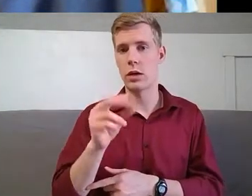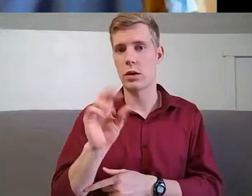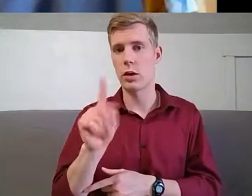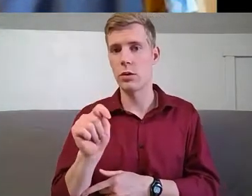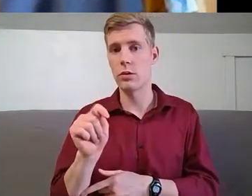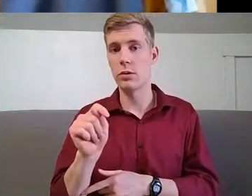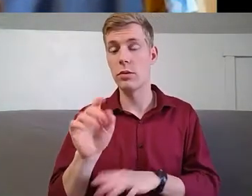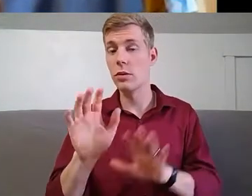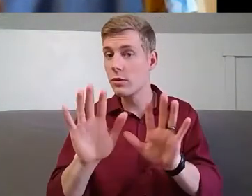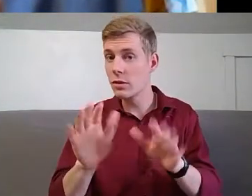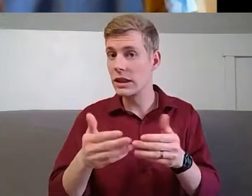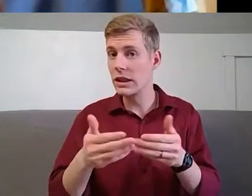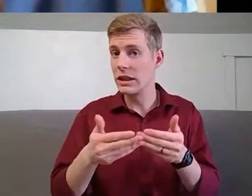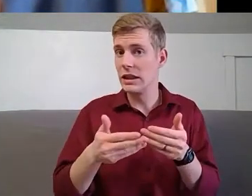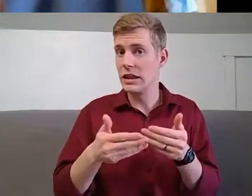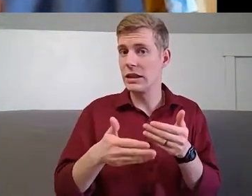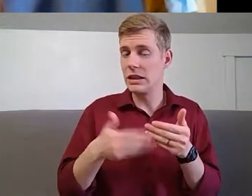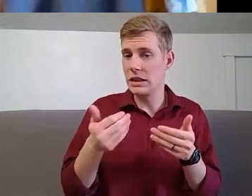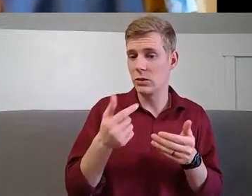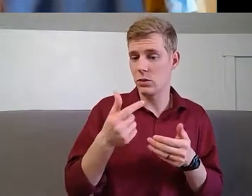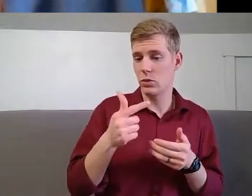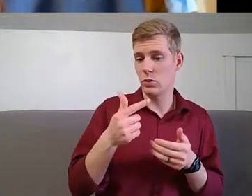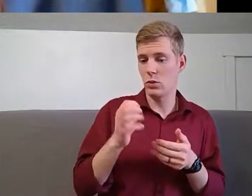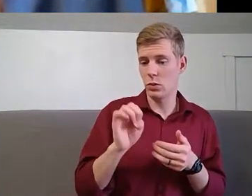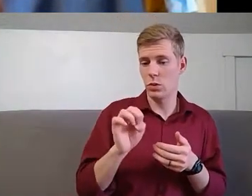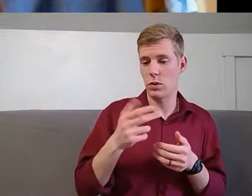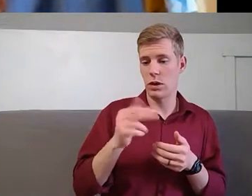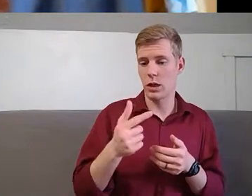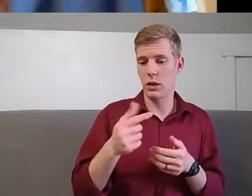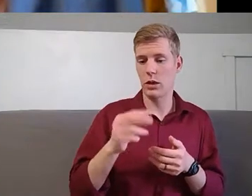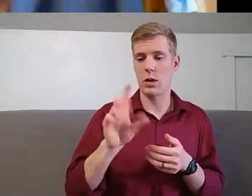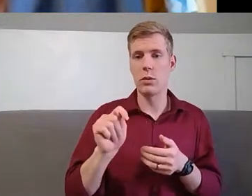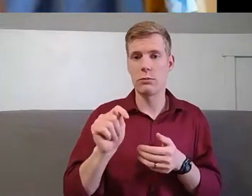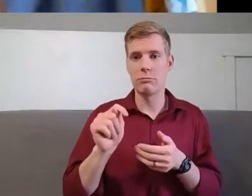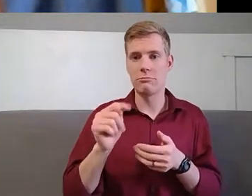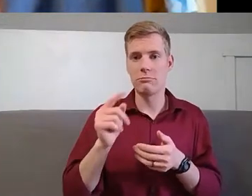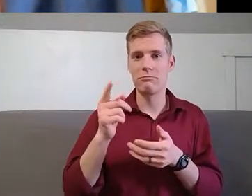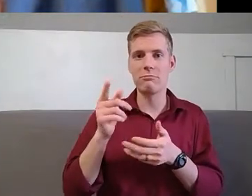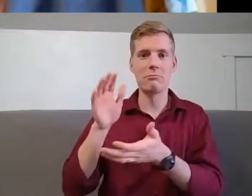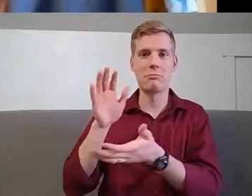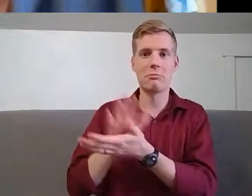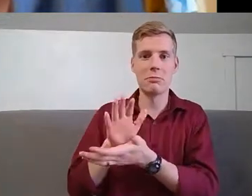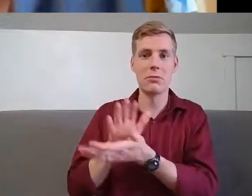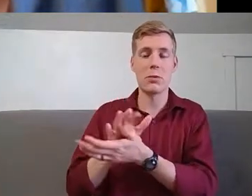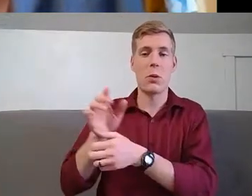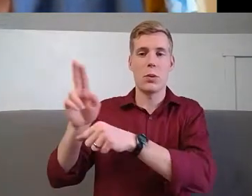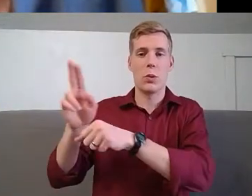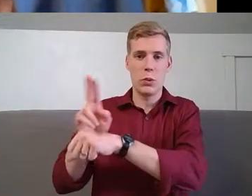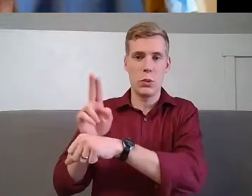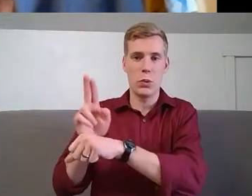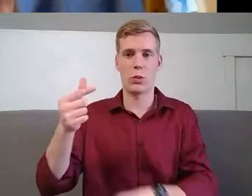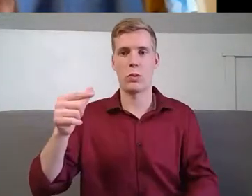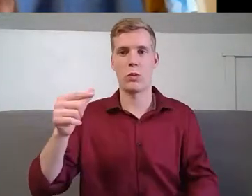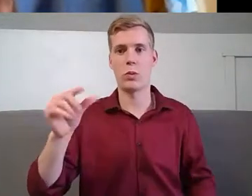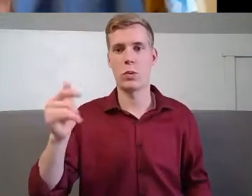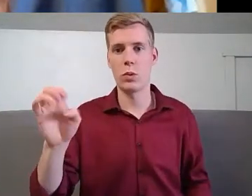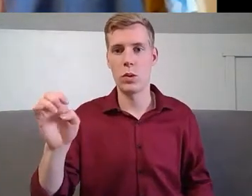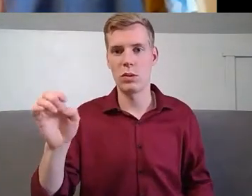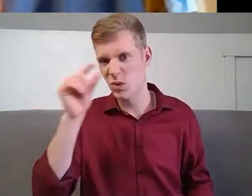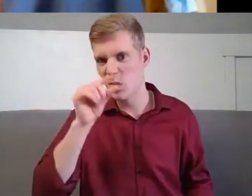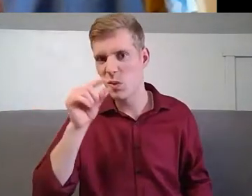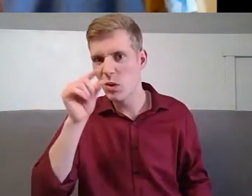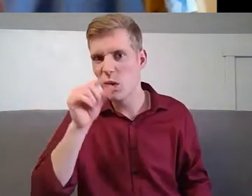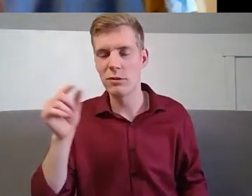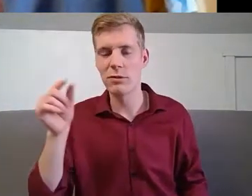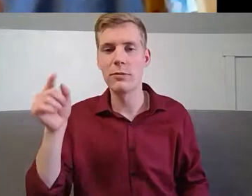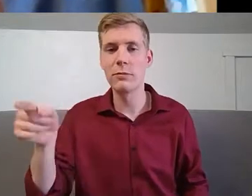it's easier for them to use Google Hangouts right now because the school uses the Google platform, and so they